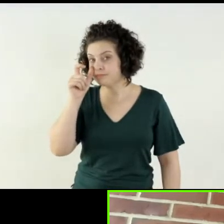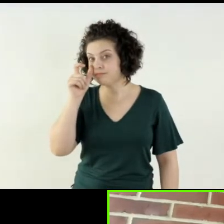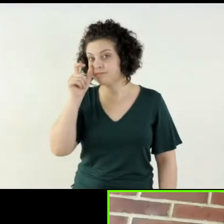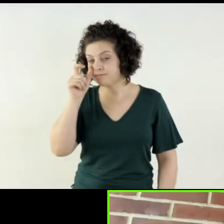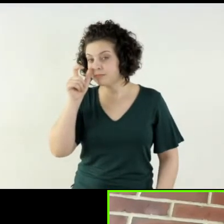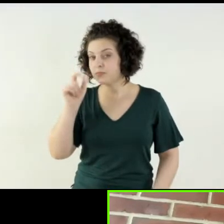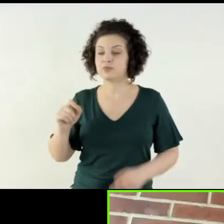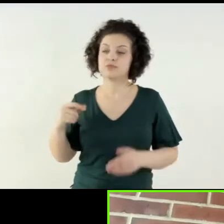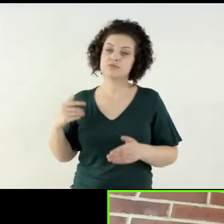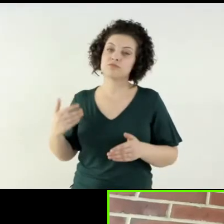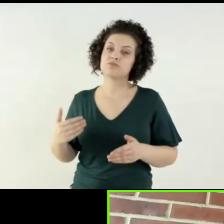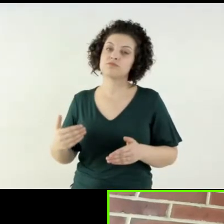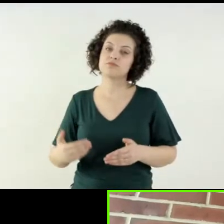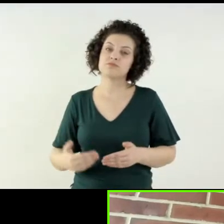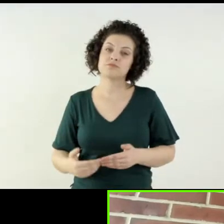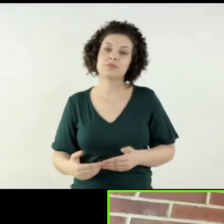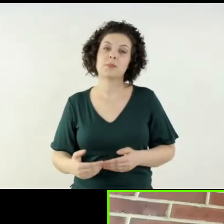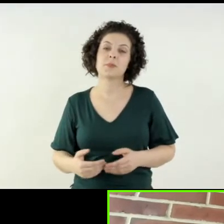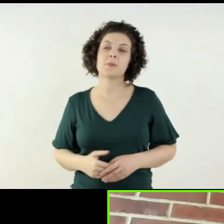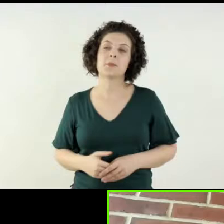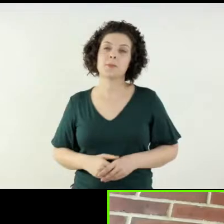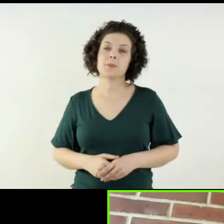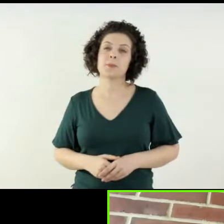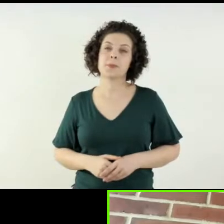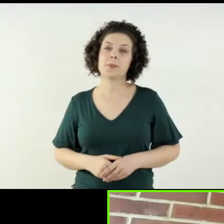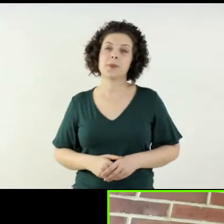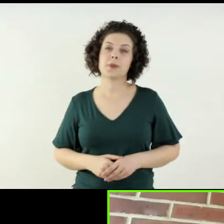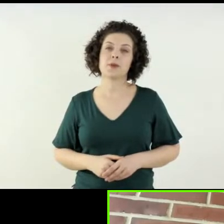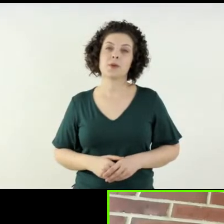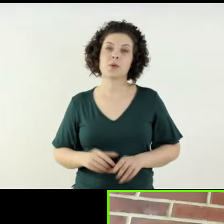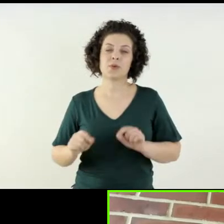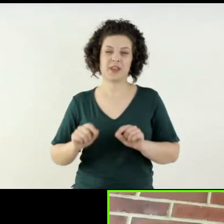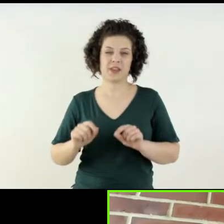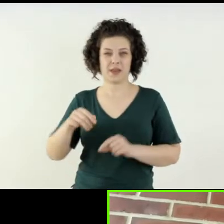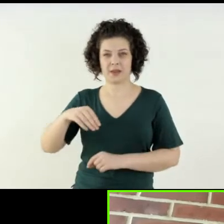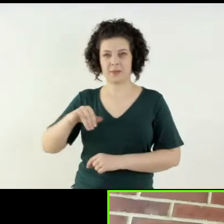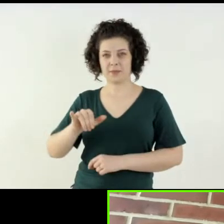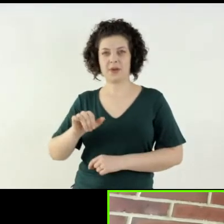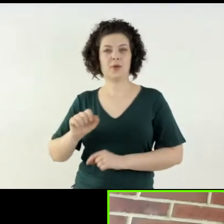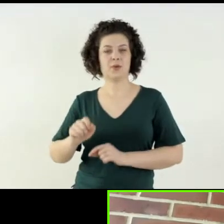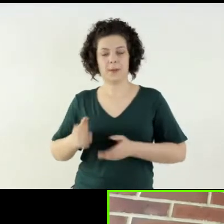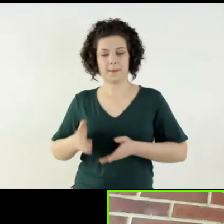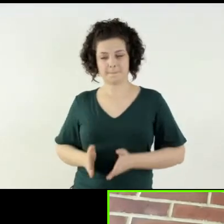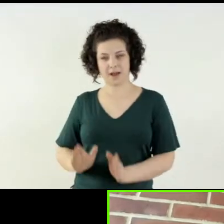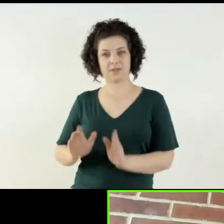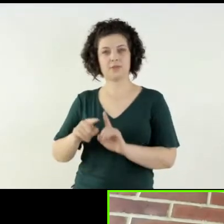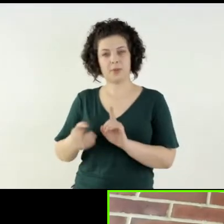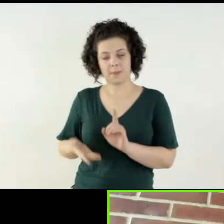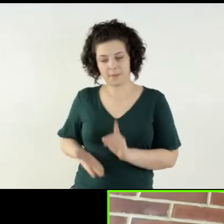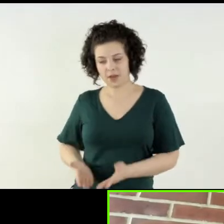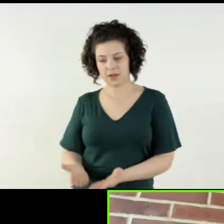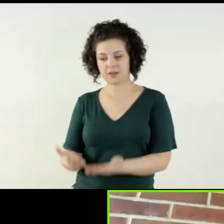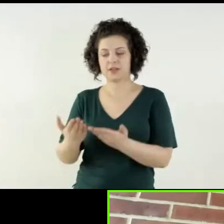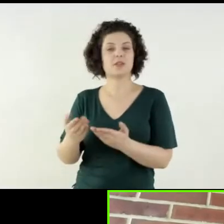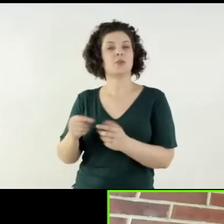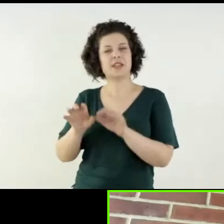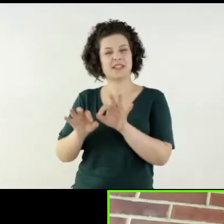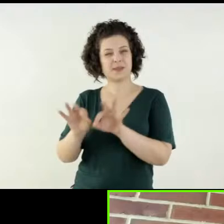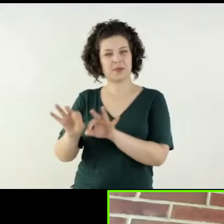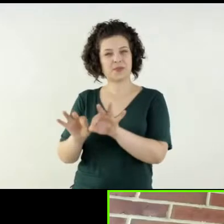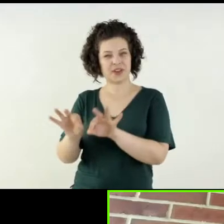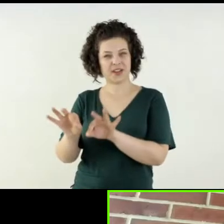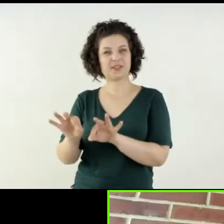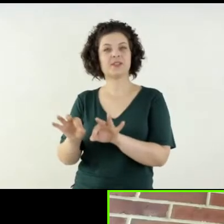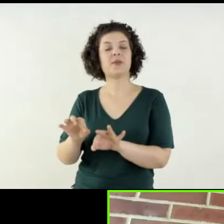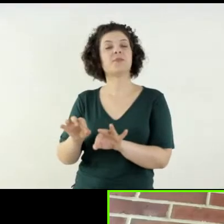after I finished my birth, the project that we just alluded to at MoMA, of course, where you work, that was a book project and also